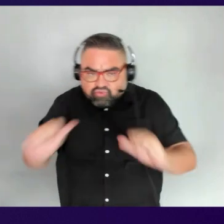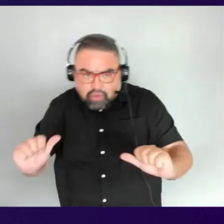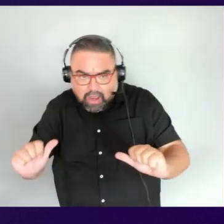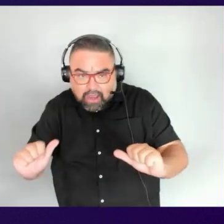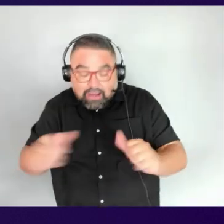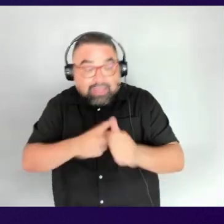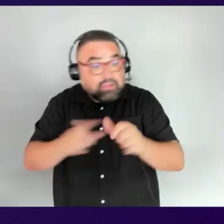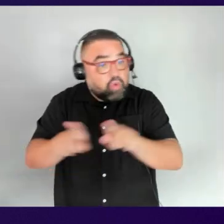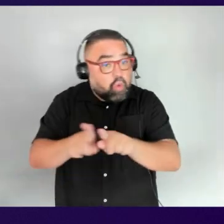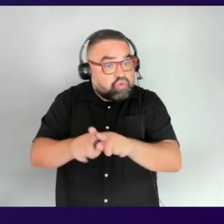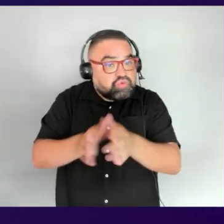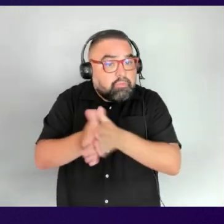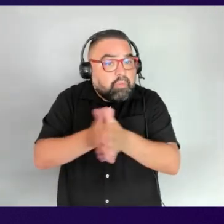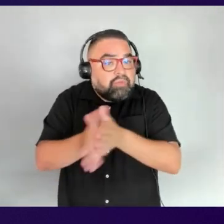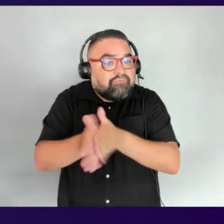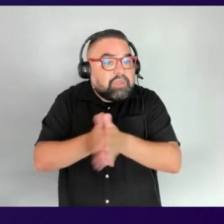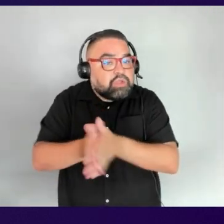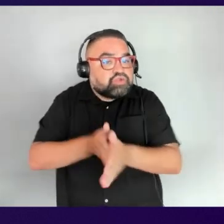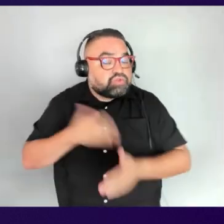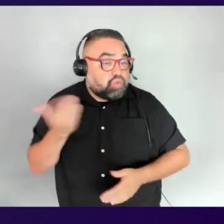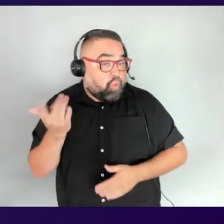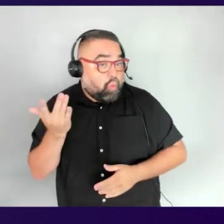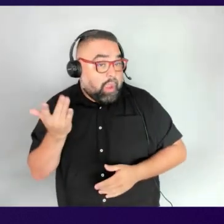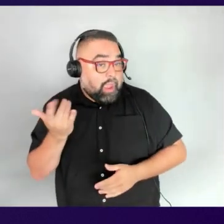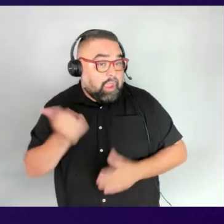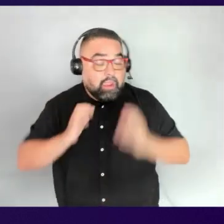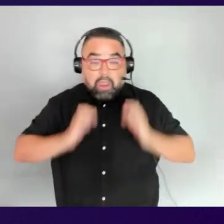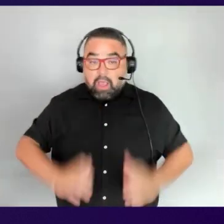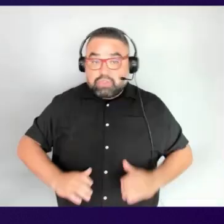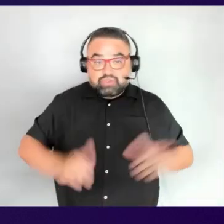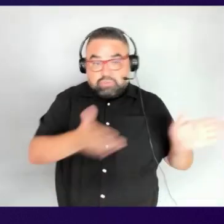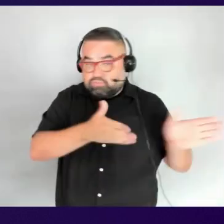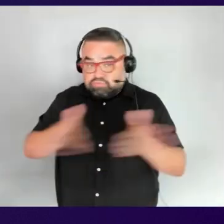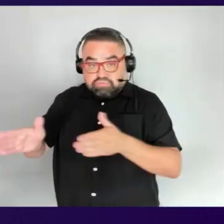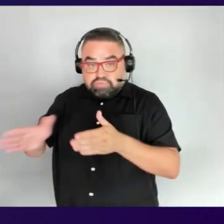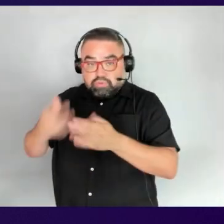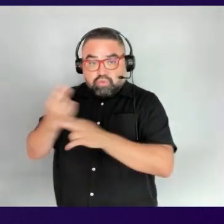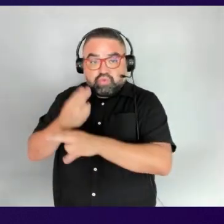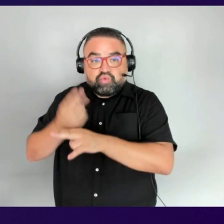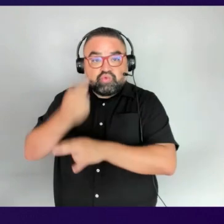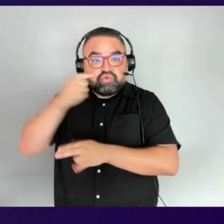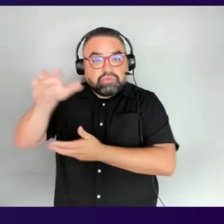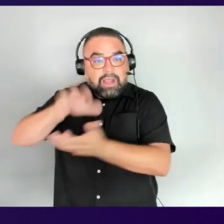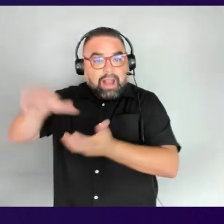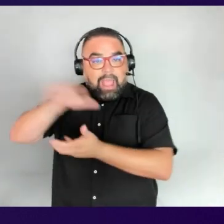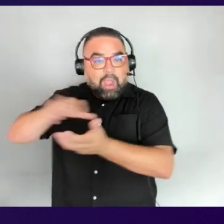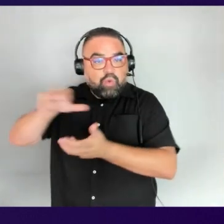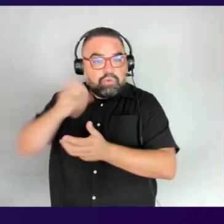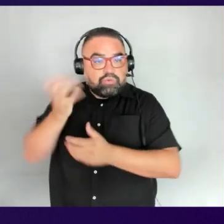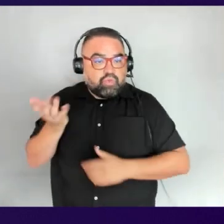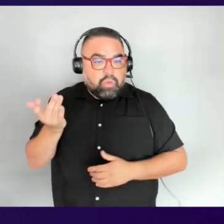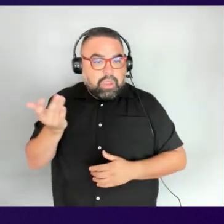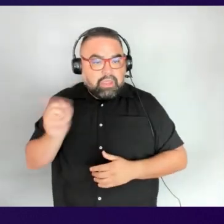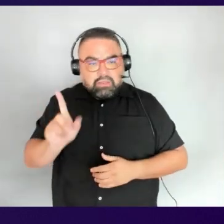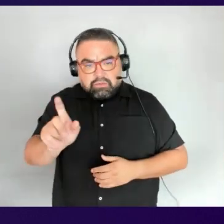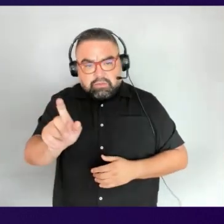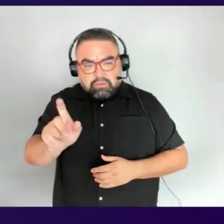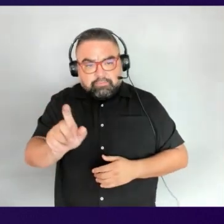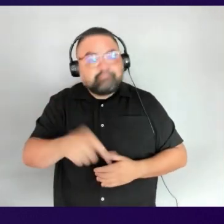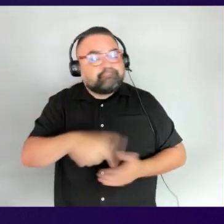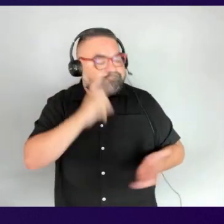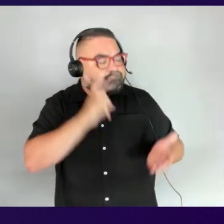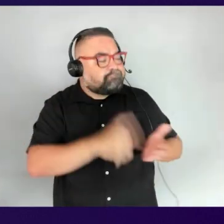the motivation for customers to migrate to cloud? That's a great question, Dave. So, we've seen consistent themes